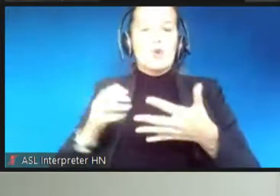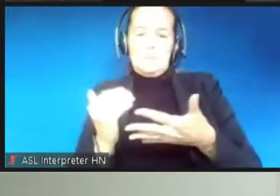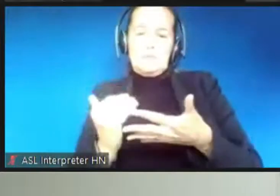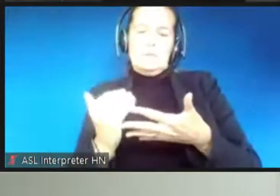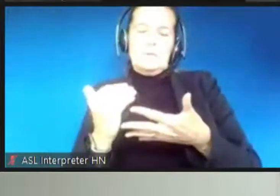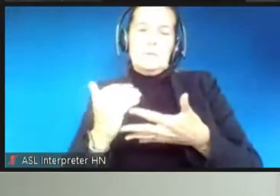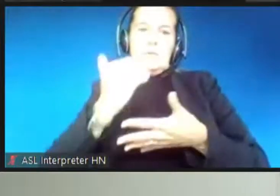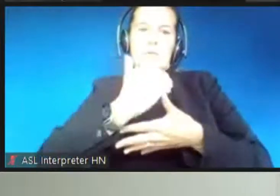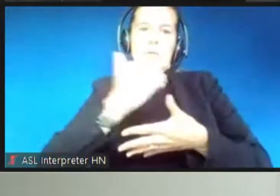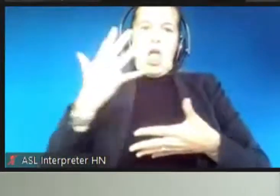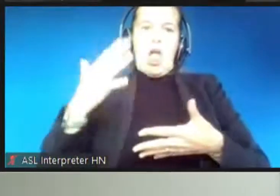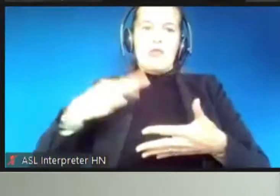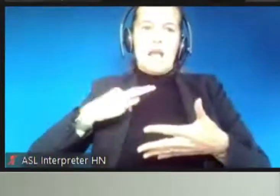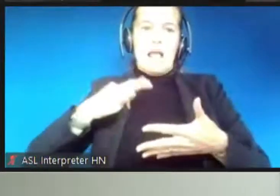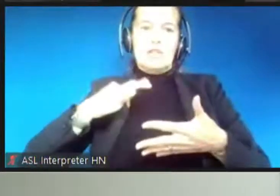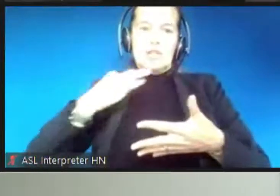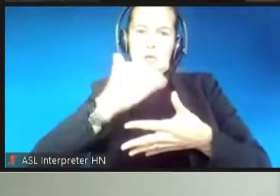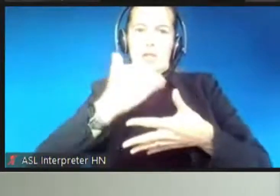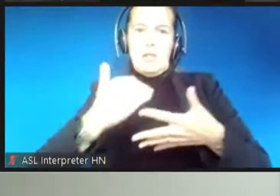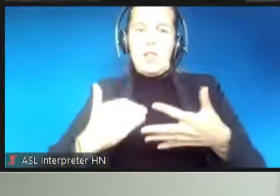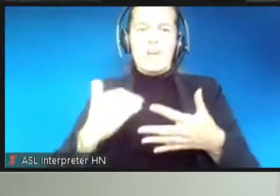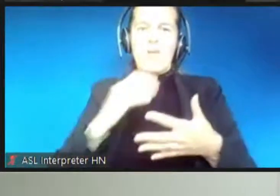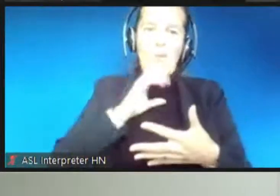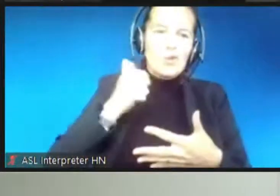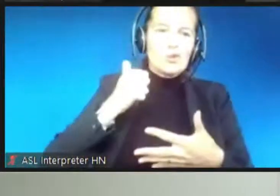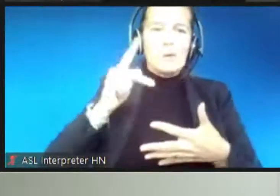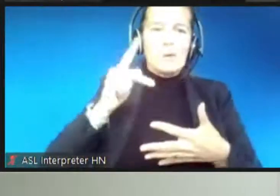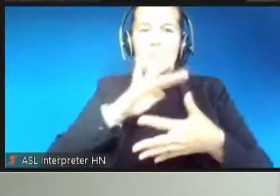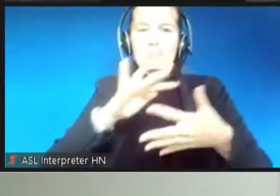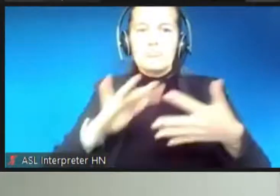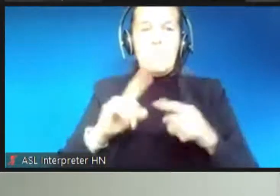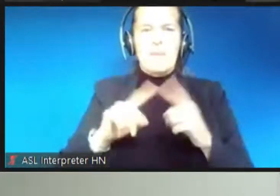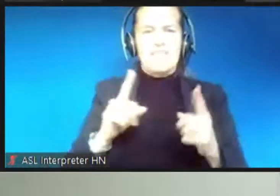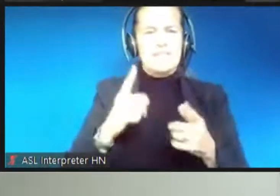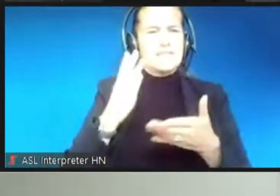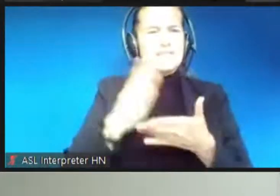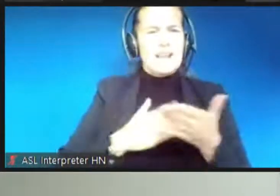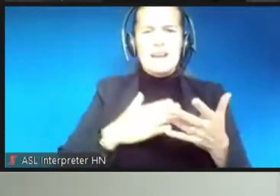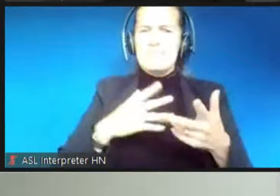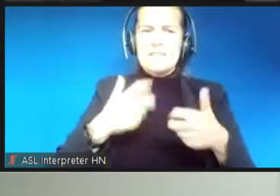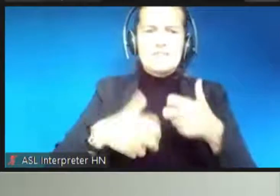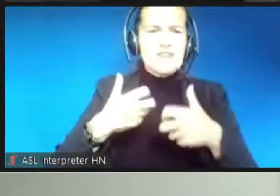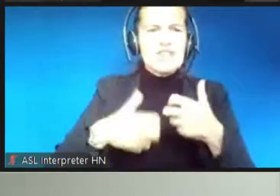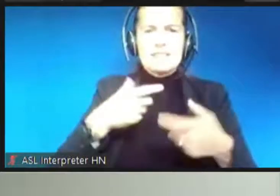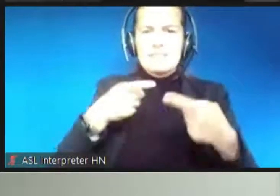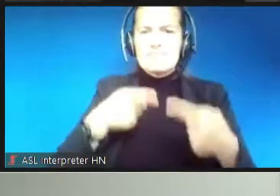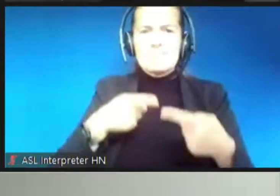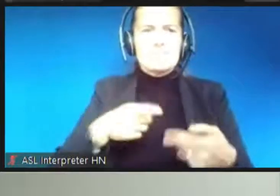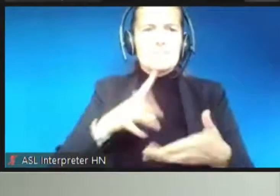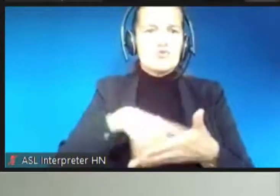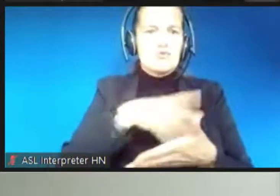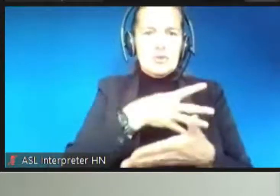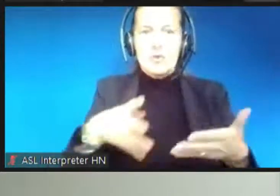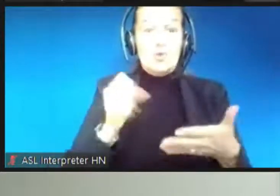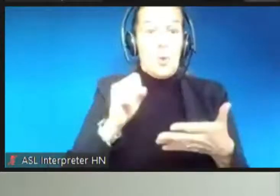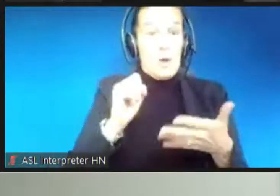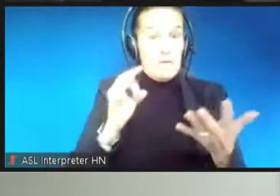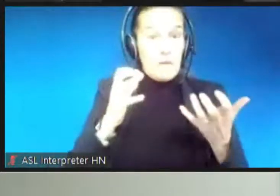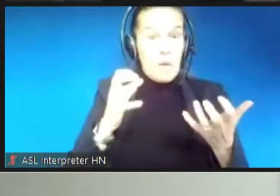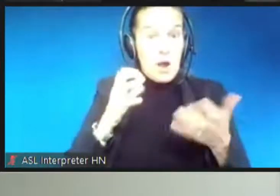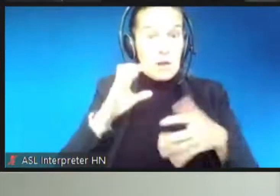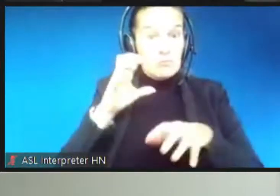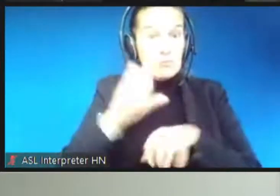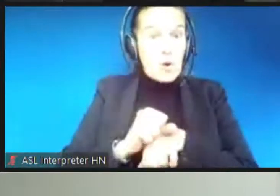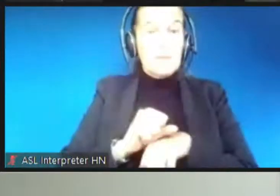some difficulty fulfilling schedules for vaccine events. And so if you want a vaccine, call for an appointment to